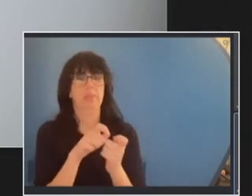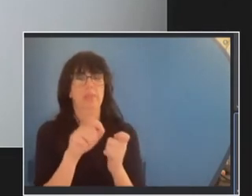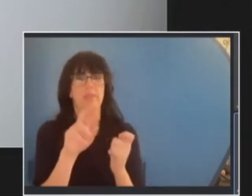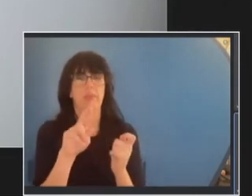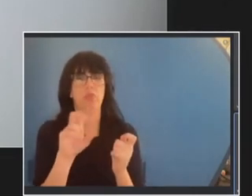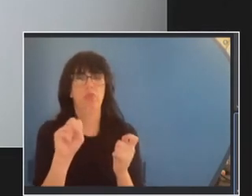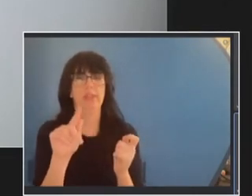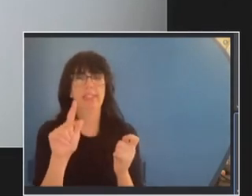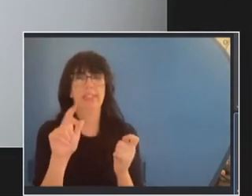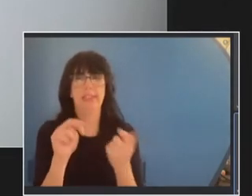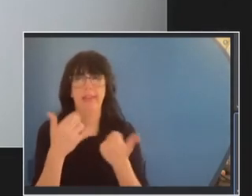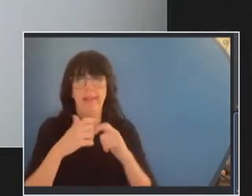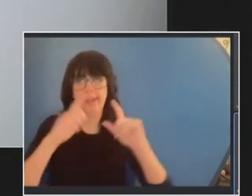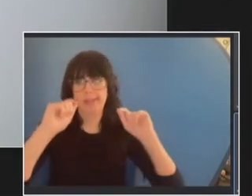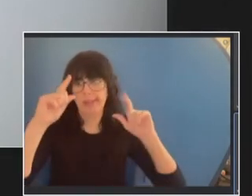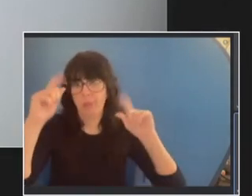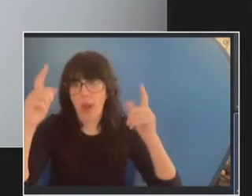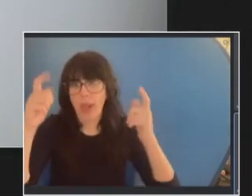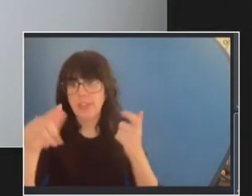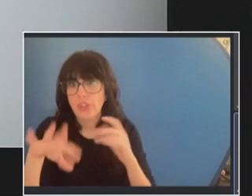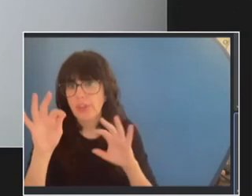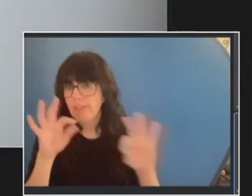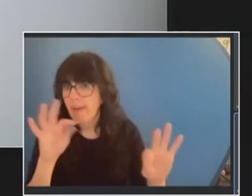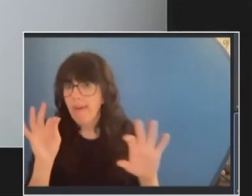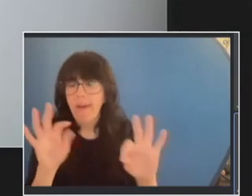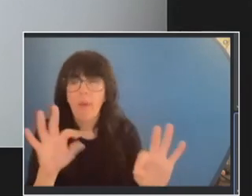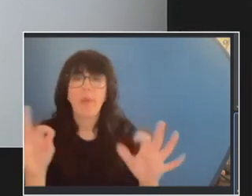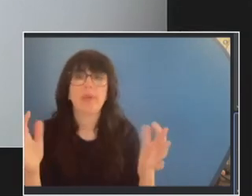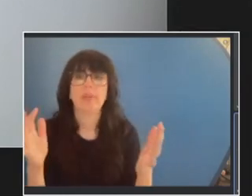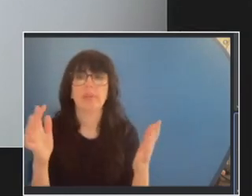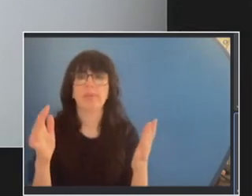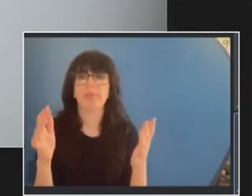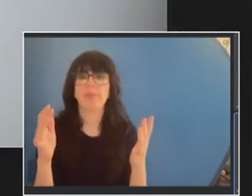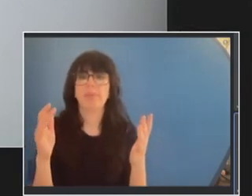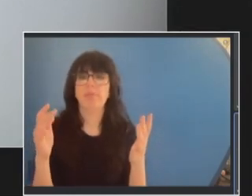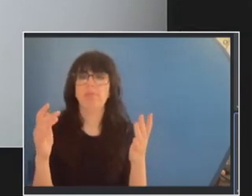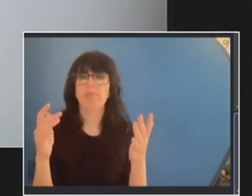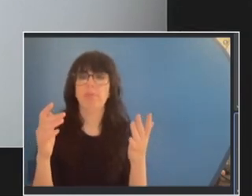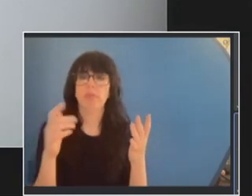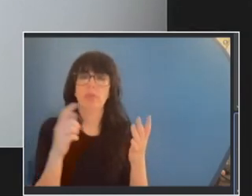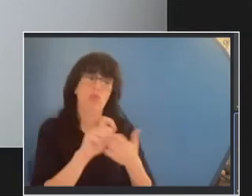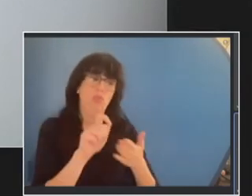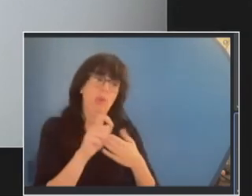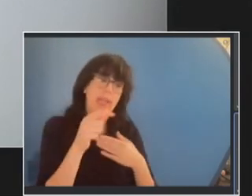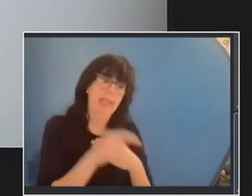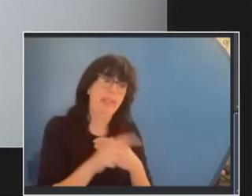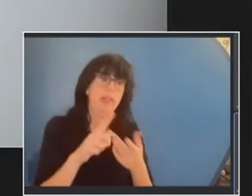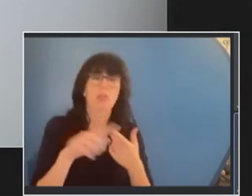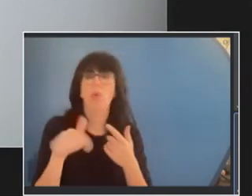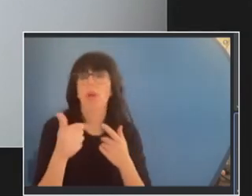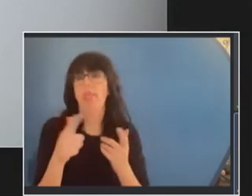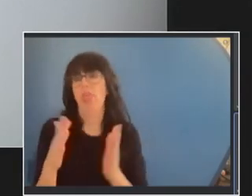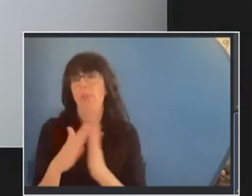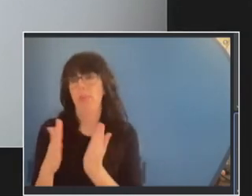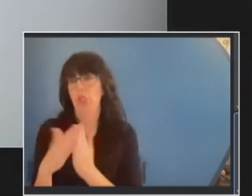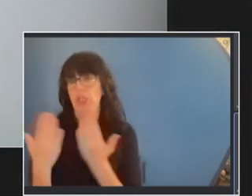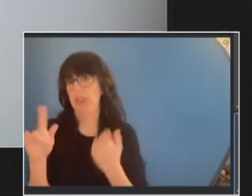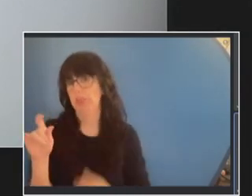were there any surprises, anything that has surprised you in the course of writing this book or any of the books that you have